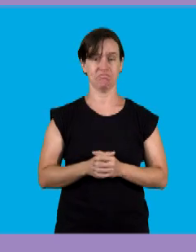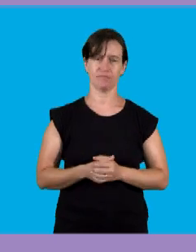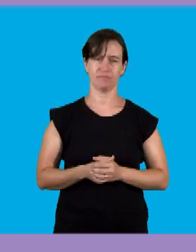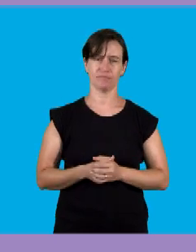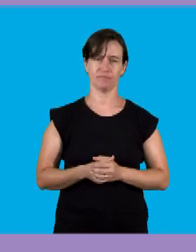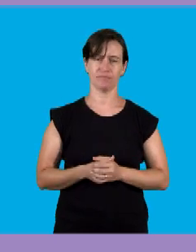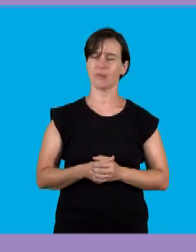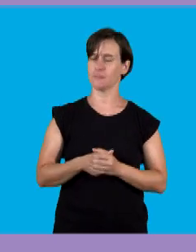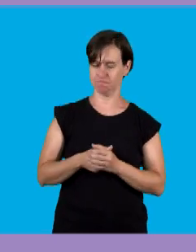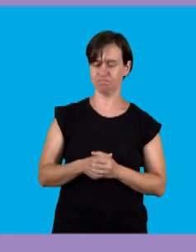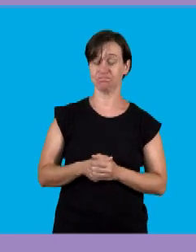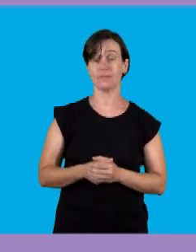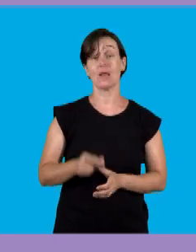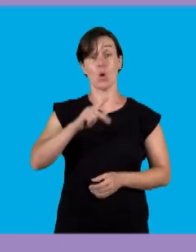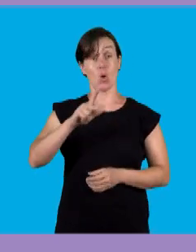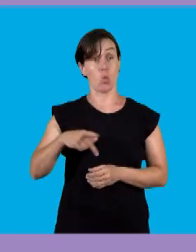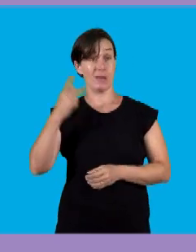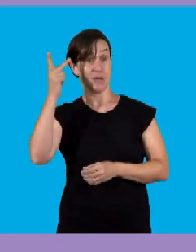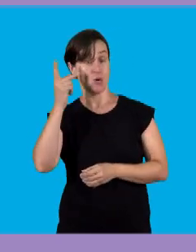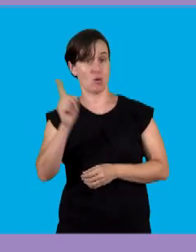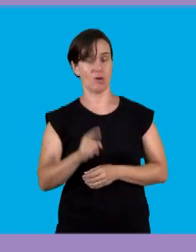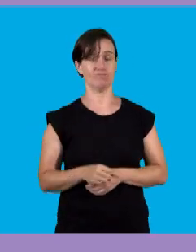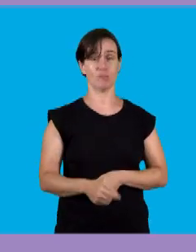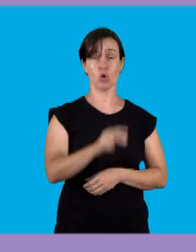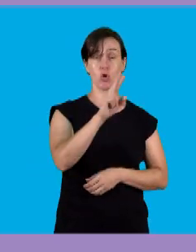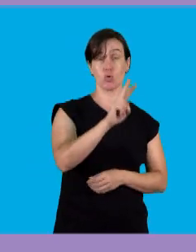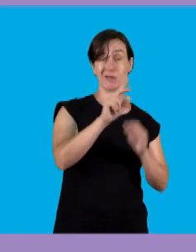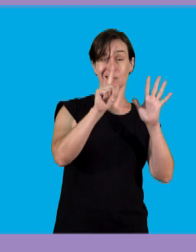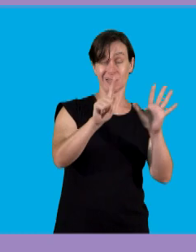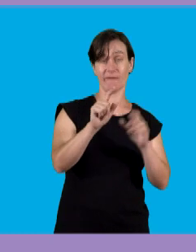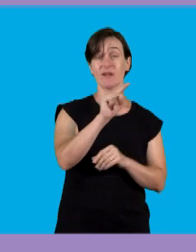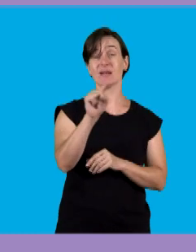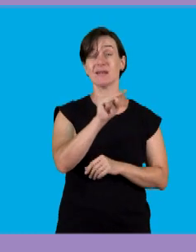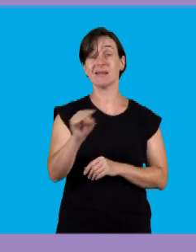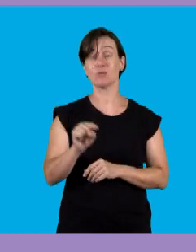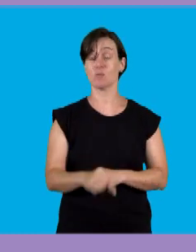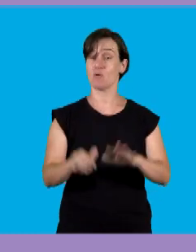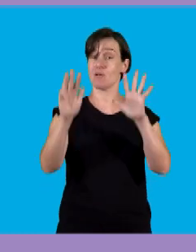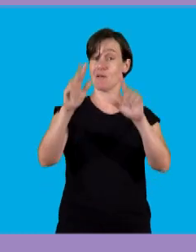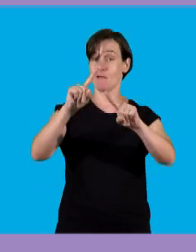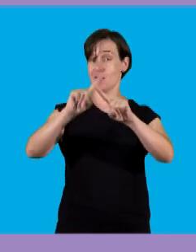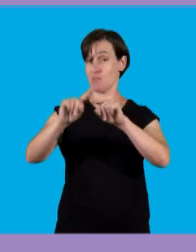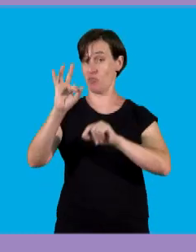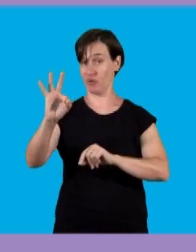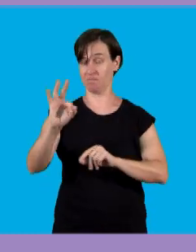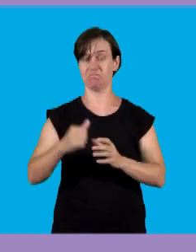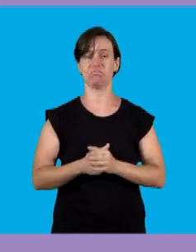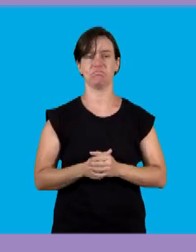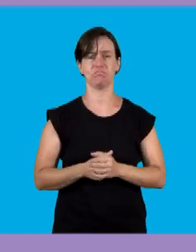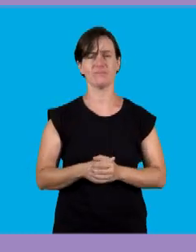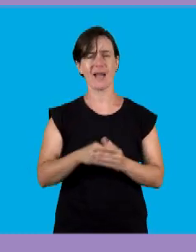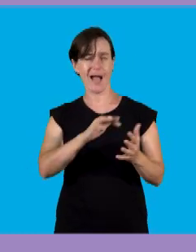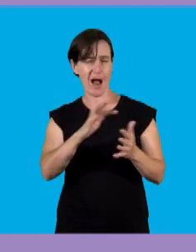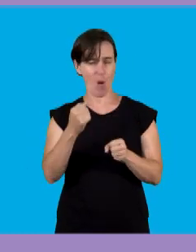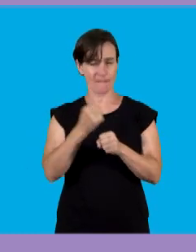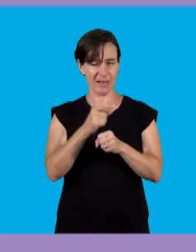3. So we know that the 27 is equals to 9 multiplied by 3. Now how can